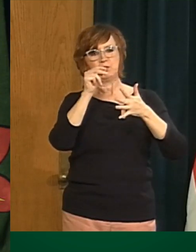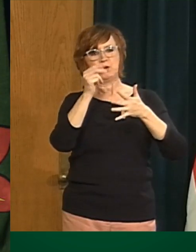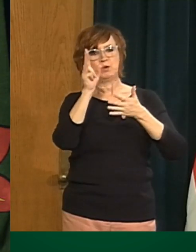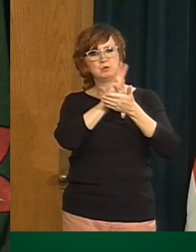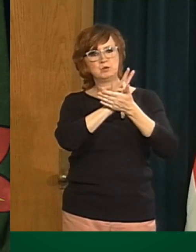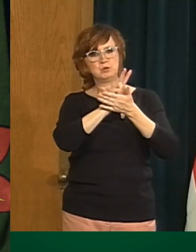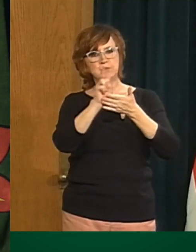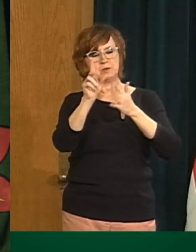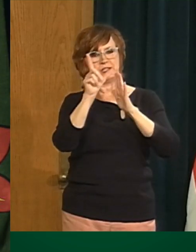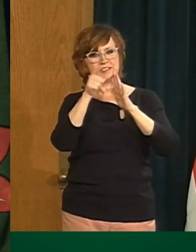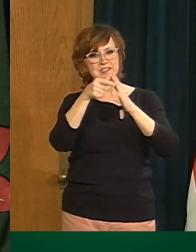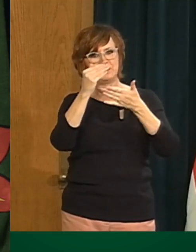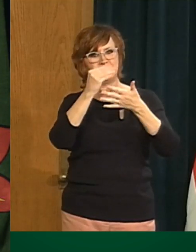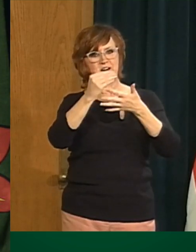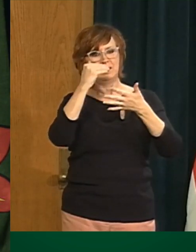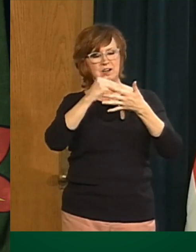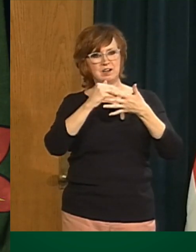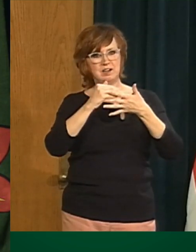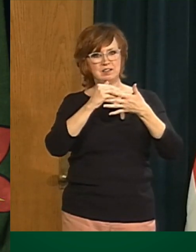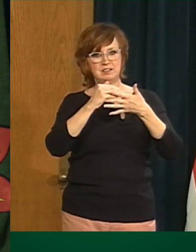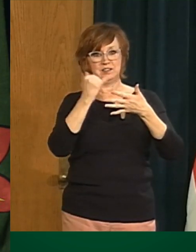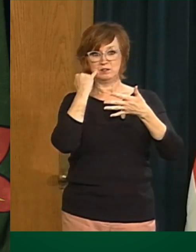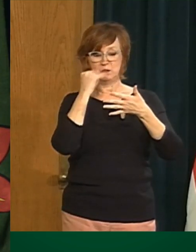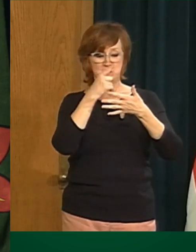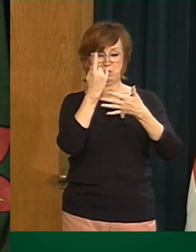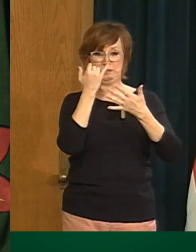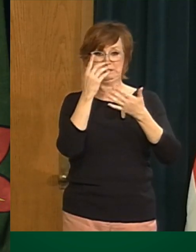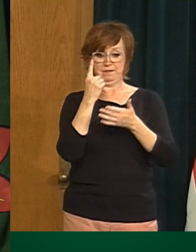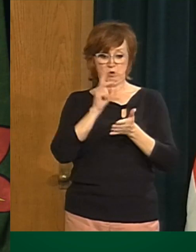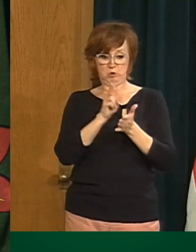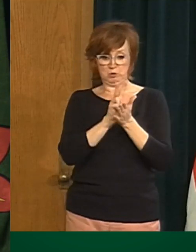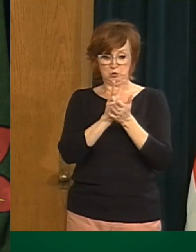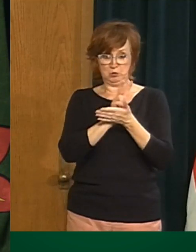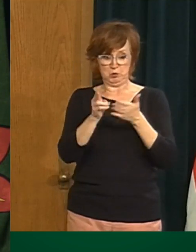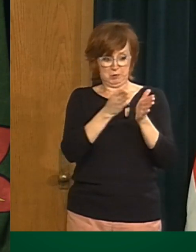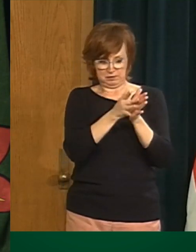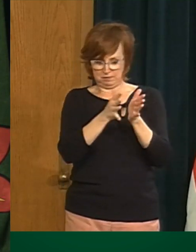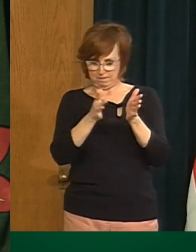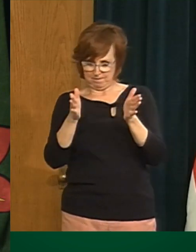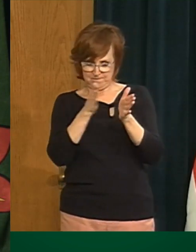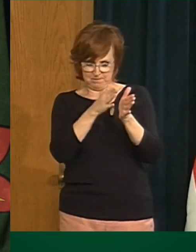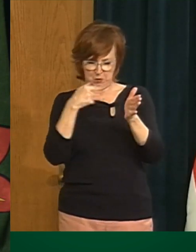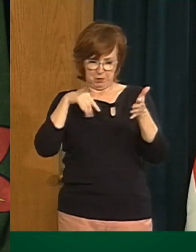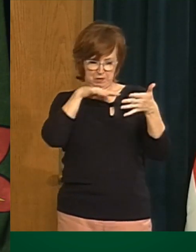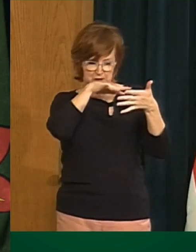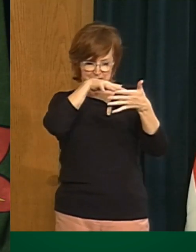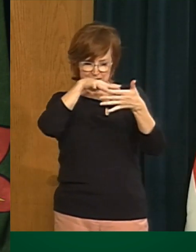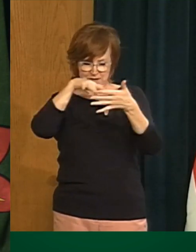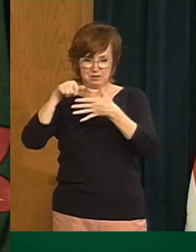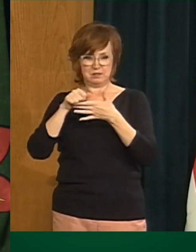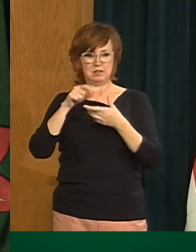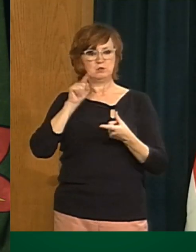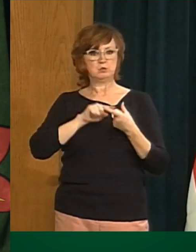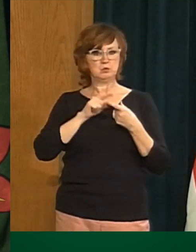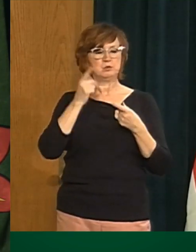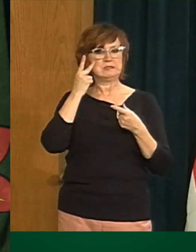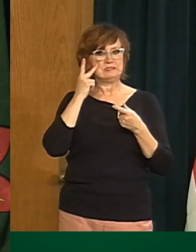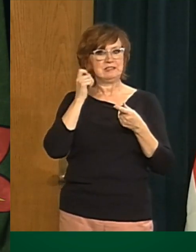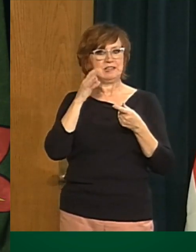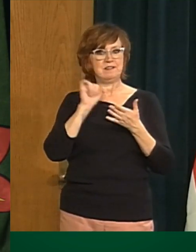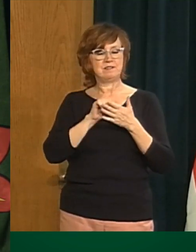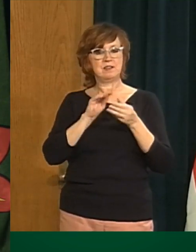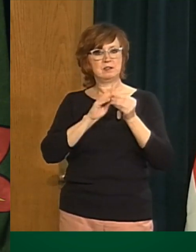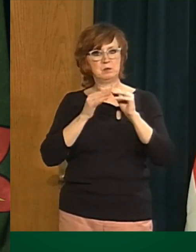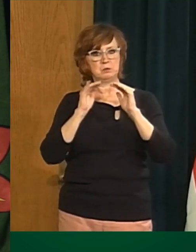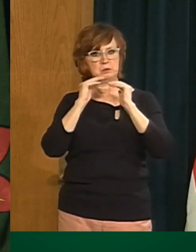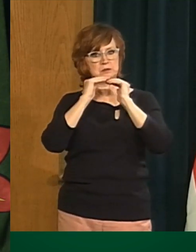to anything beyond what might be a localized outbreak here in the province. So it is a slow, methodical